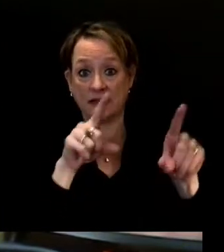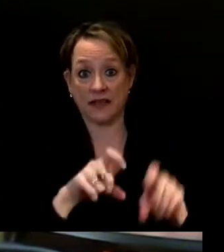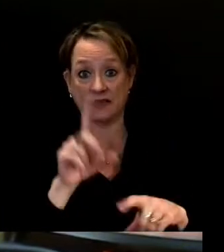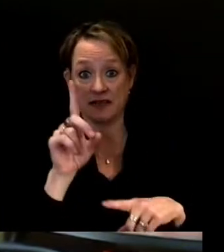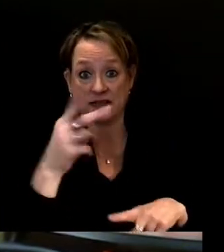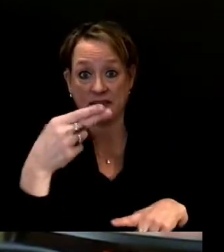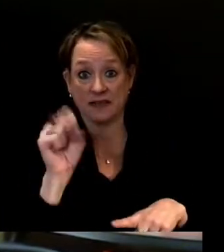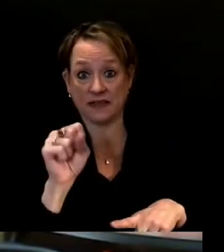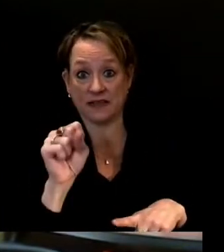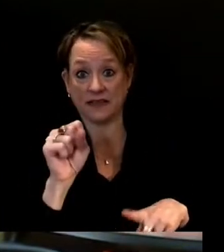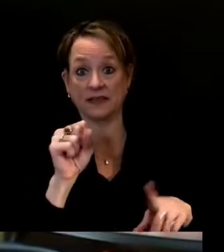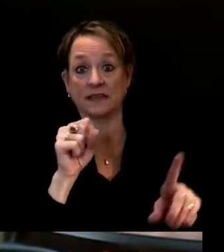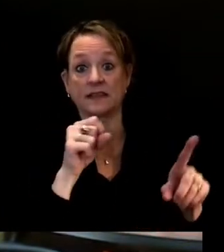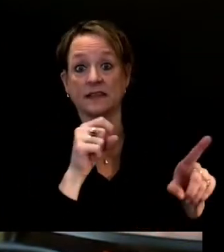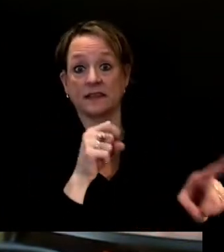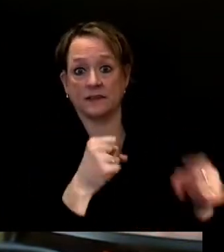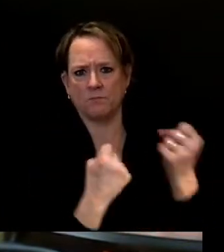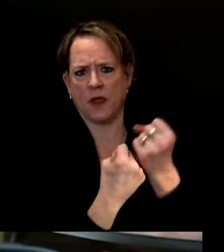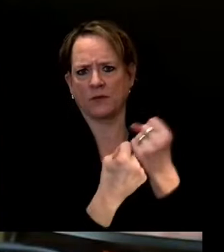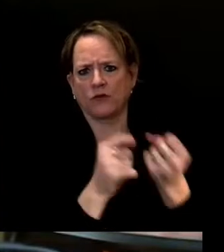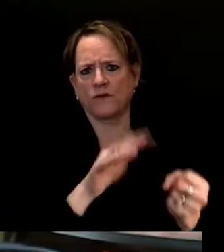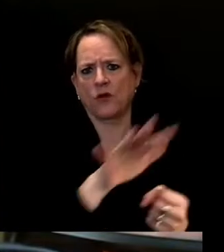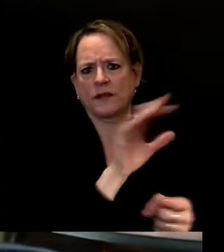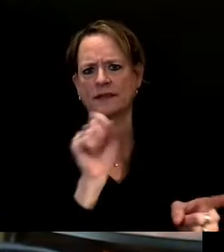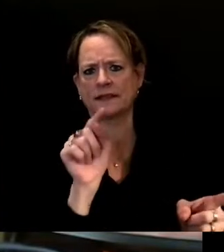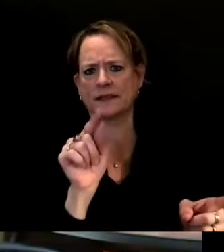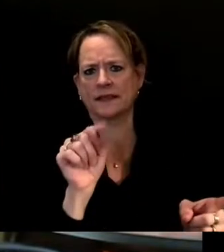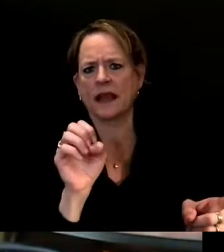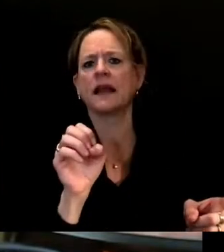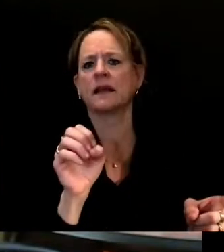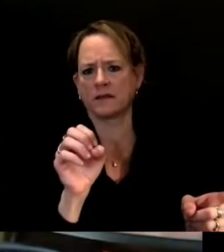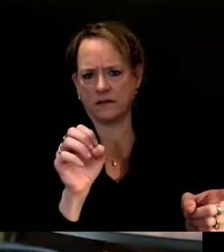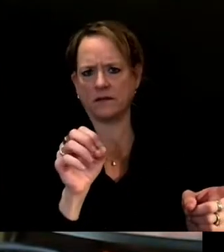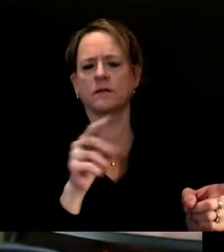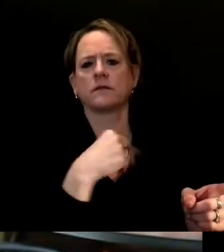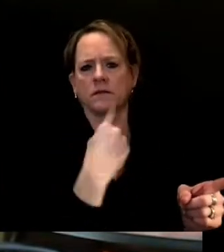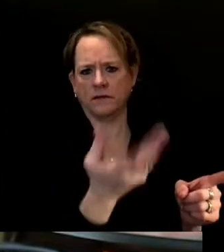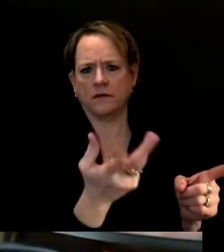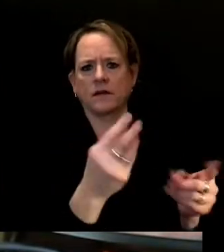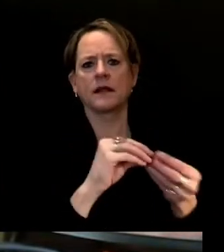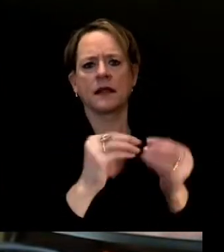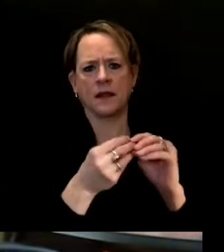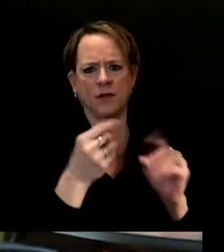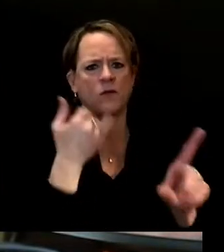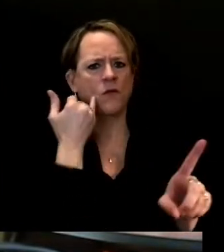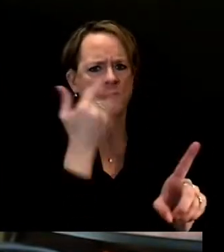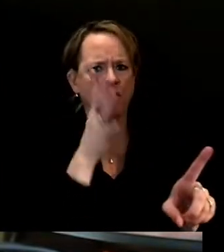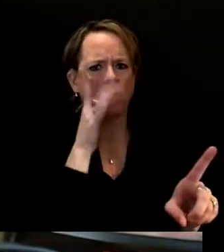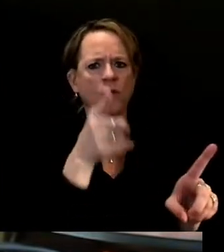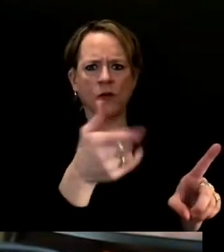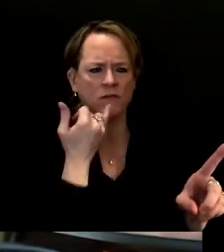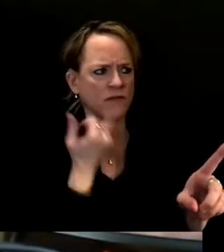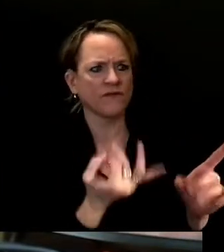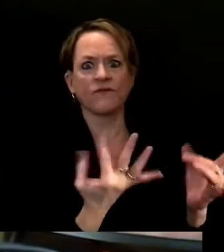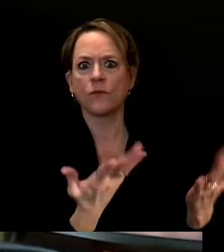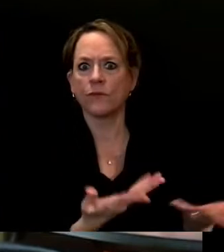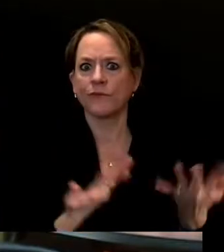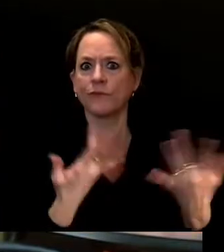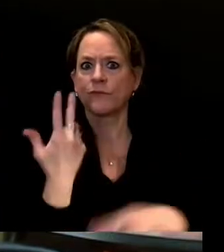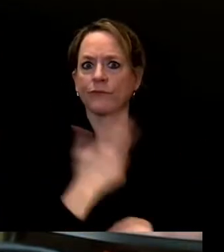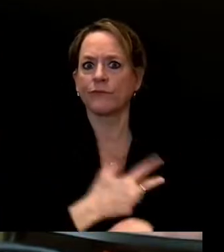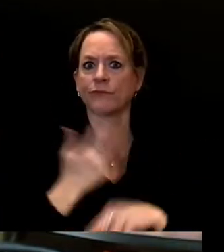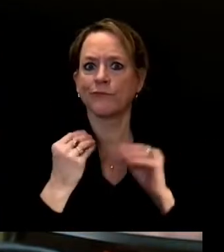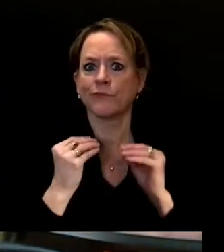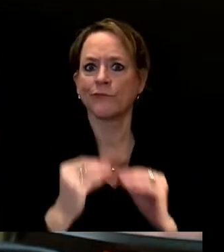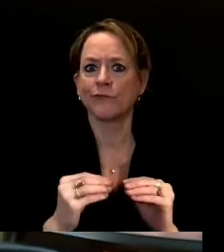make available. And we would encourage folks to call after about 3 days if they haven't gotten a result. The other thing for people